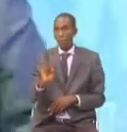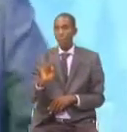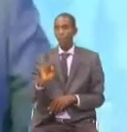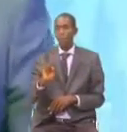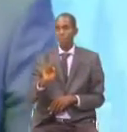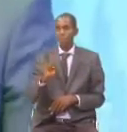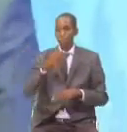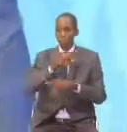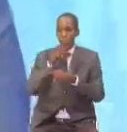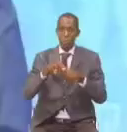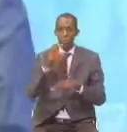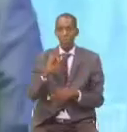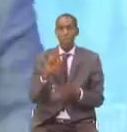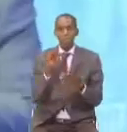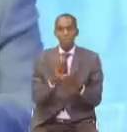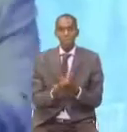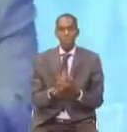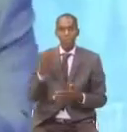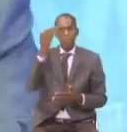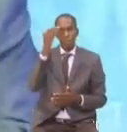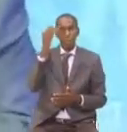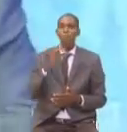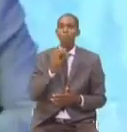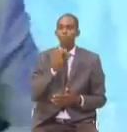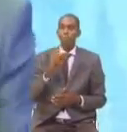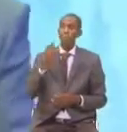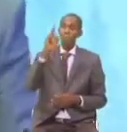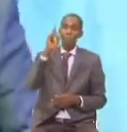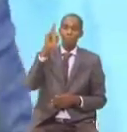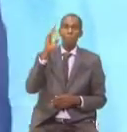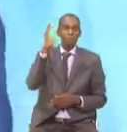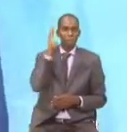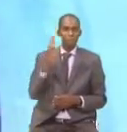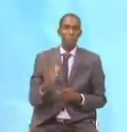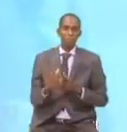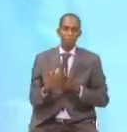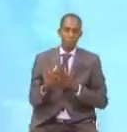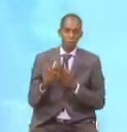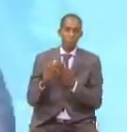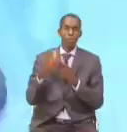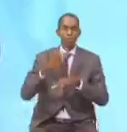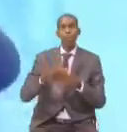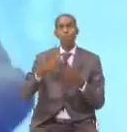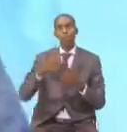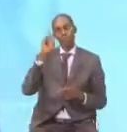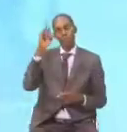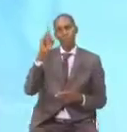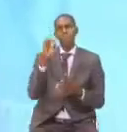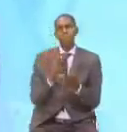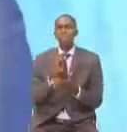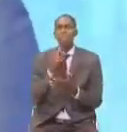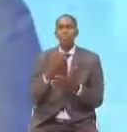plural, and nations that knew thee, that knew not thee, shall run unto thee. That's what we